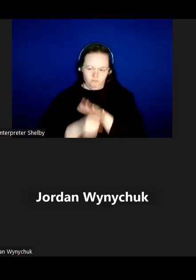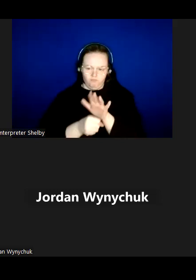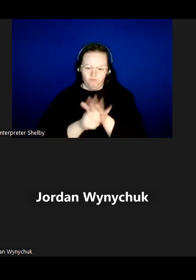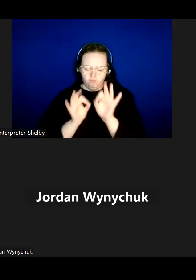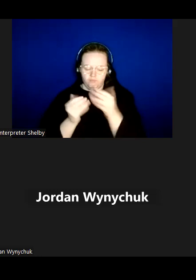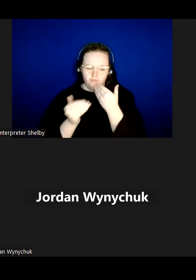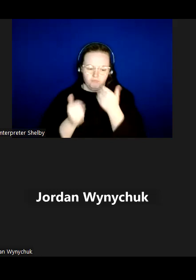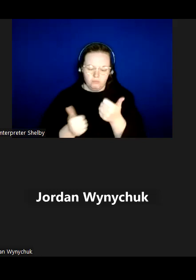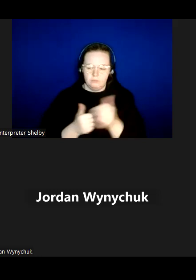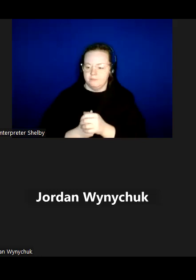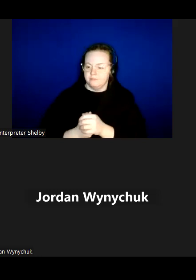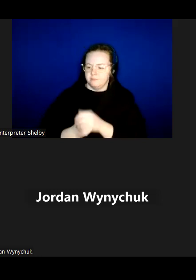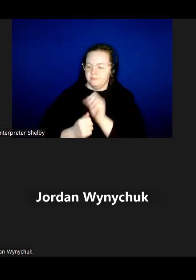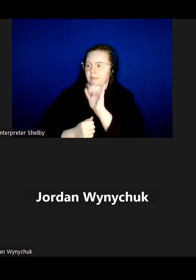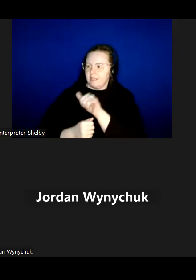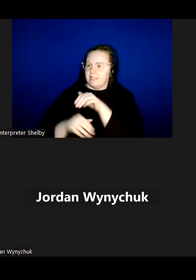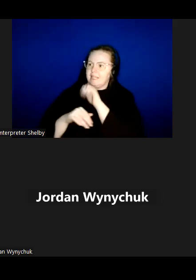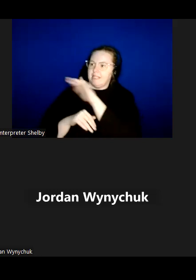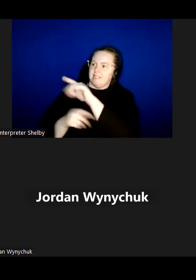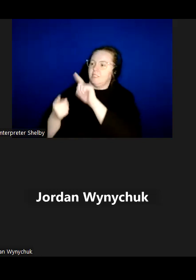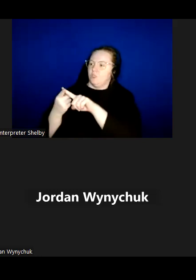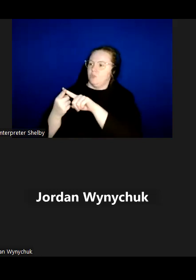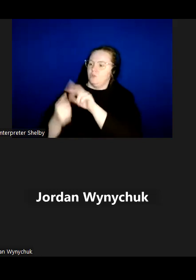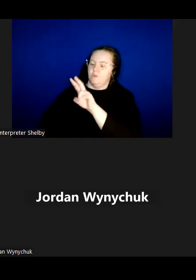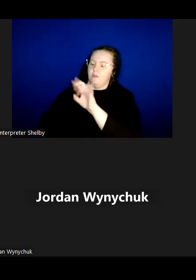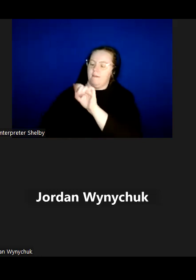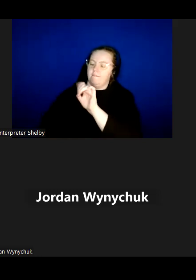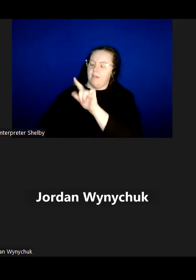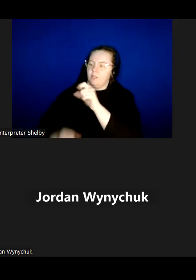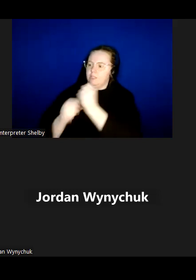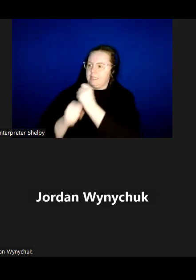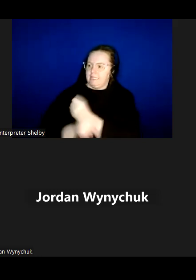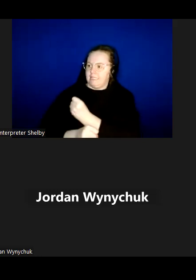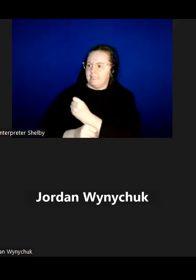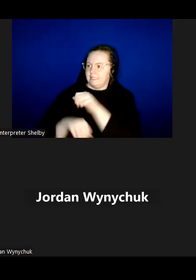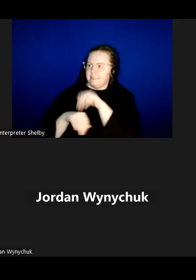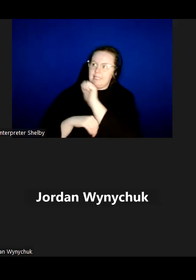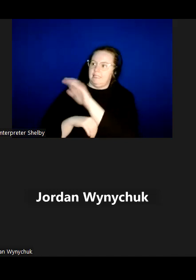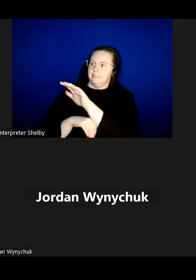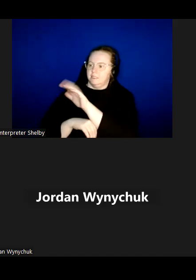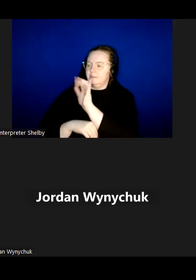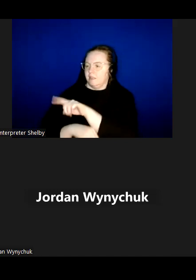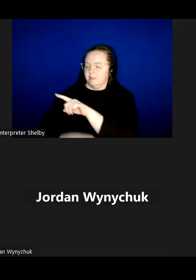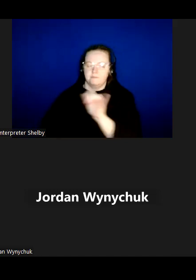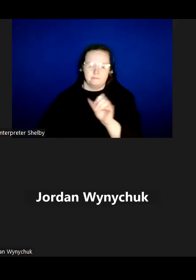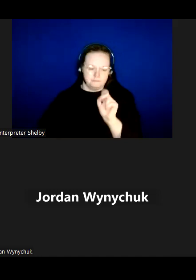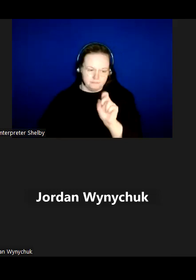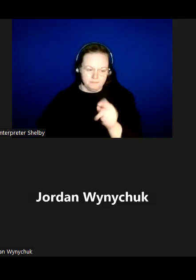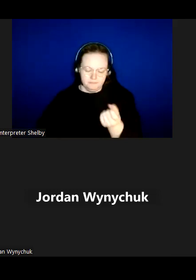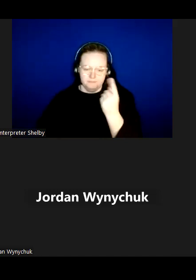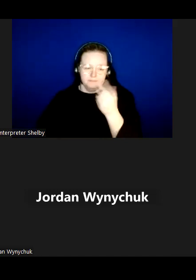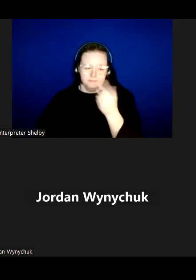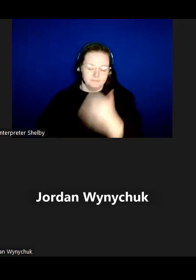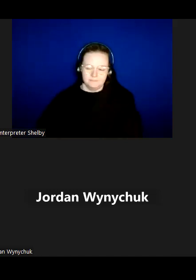very much. Marriage, yeah. Because that goes to the Department of Vital Stats. So that's basically right. what I'm saying. Yeah. Yeah. Thank